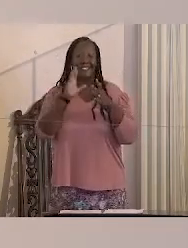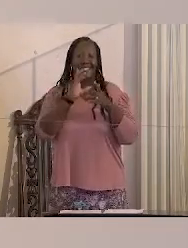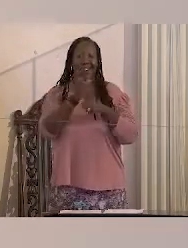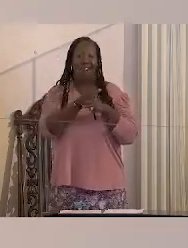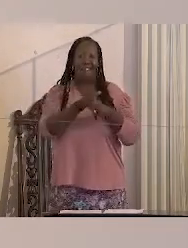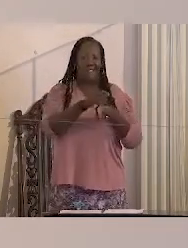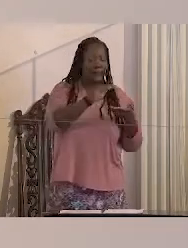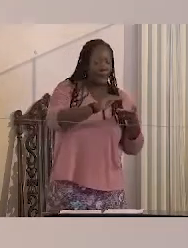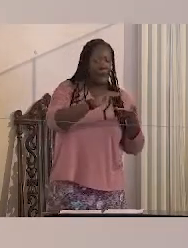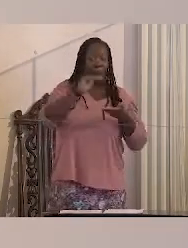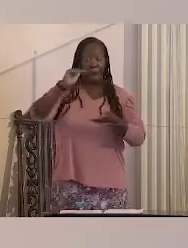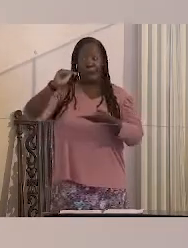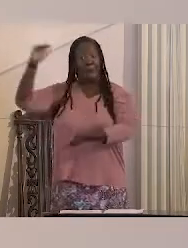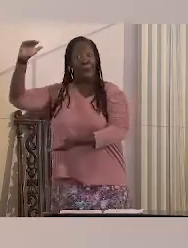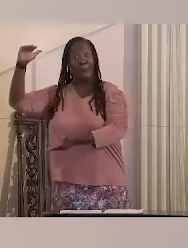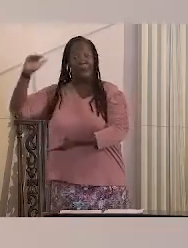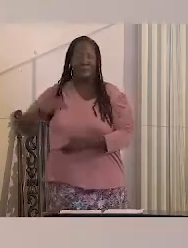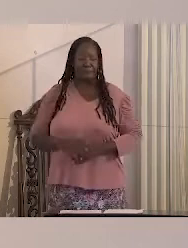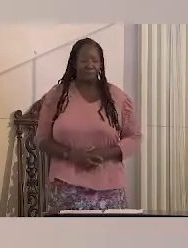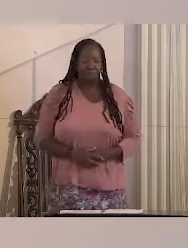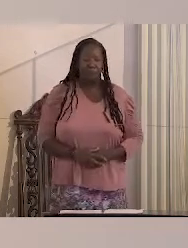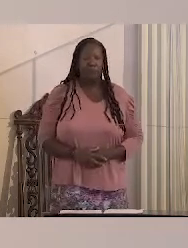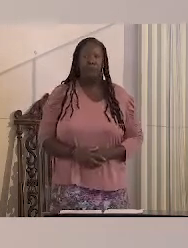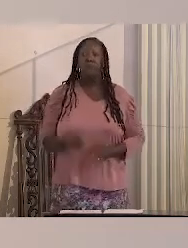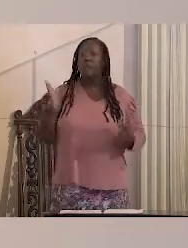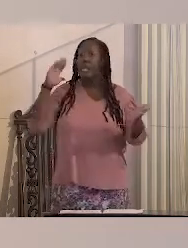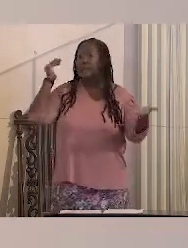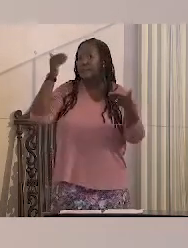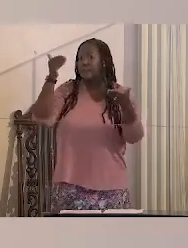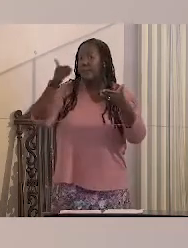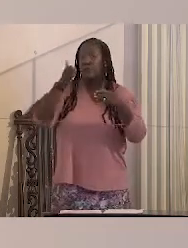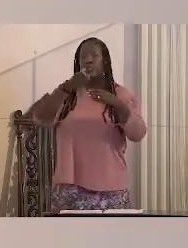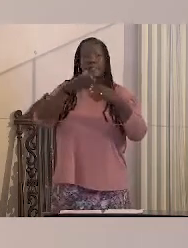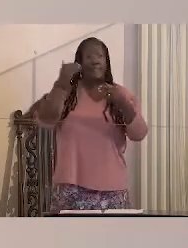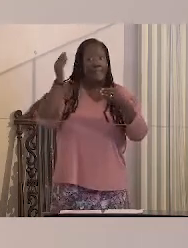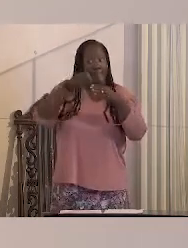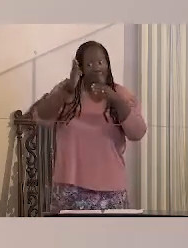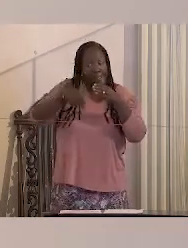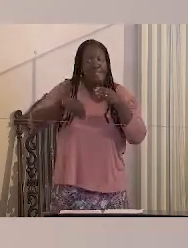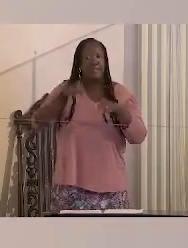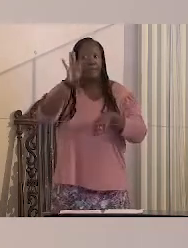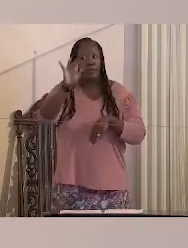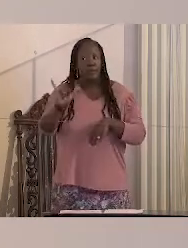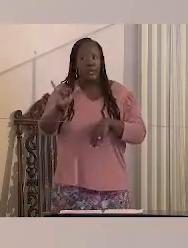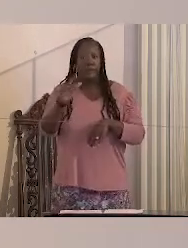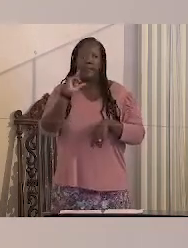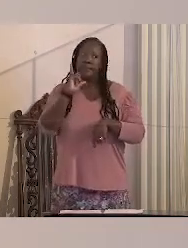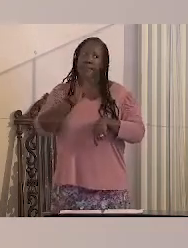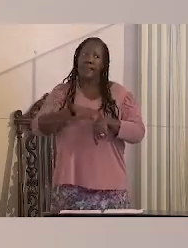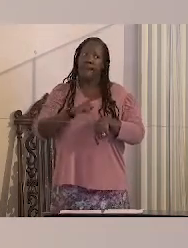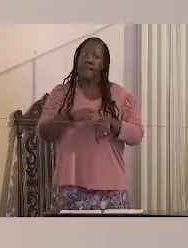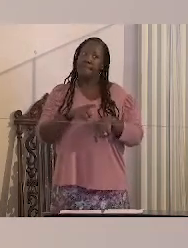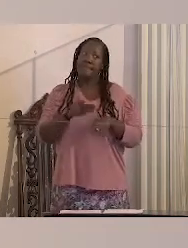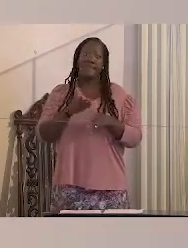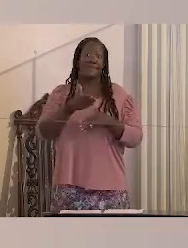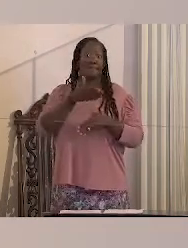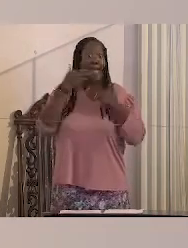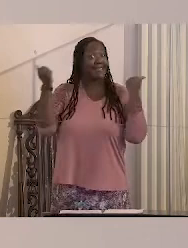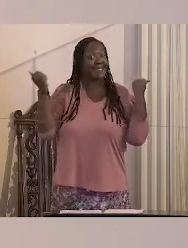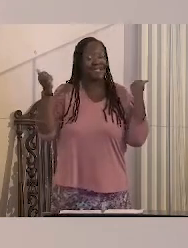Second, as we approach the end of our fiscal year, the time is never better to fulfill your current